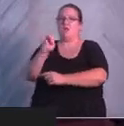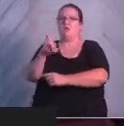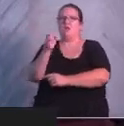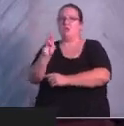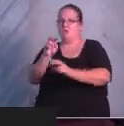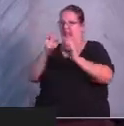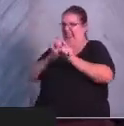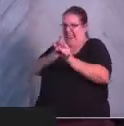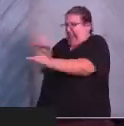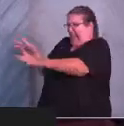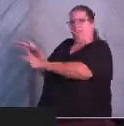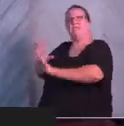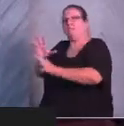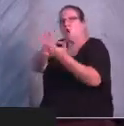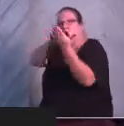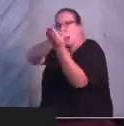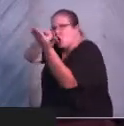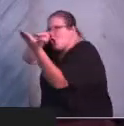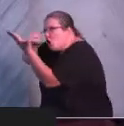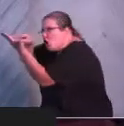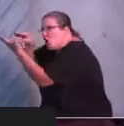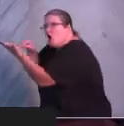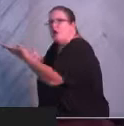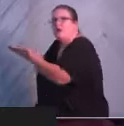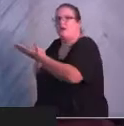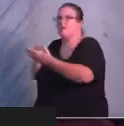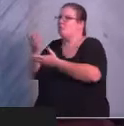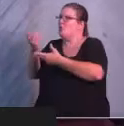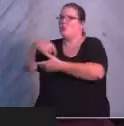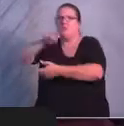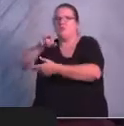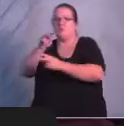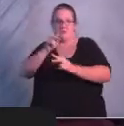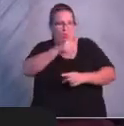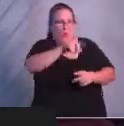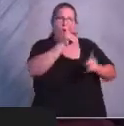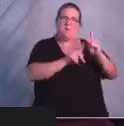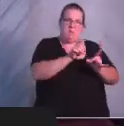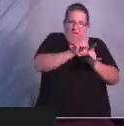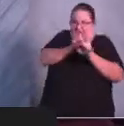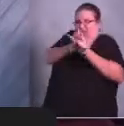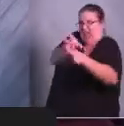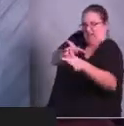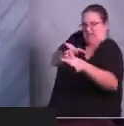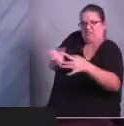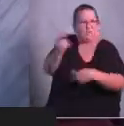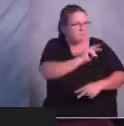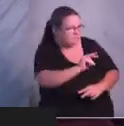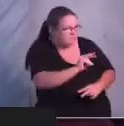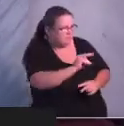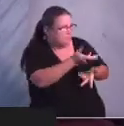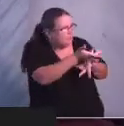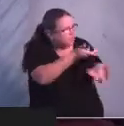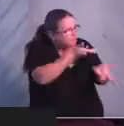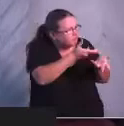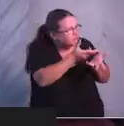learn more about that person. What we need to do is take these individuals and perhaps use these opportunities where they have acted out as an educational opportunity